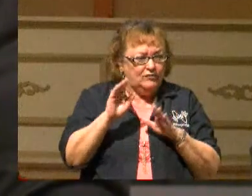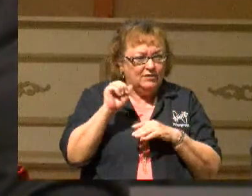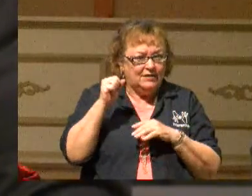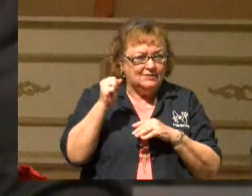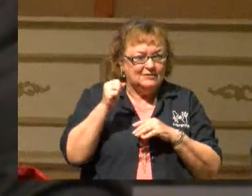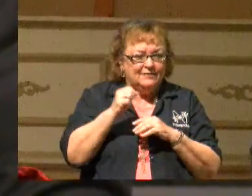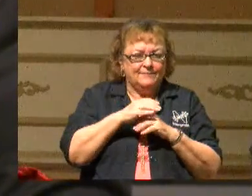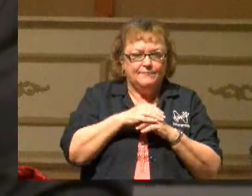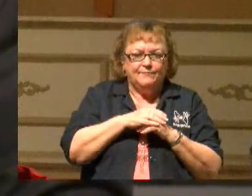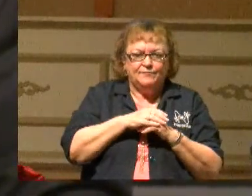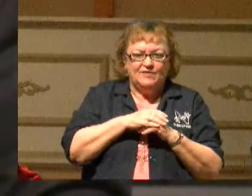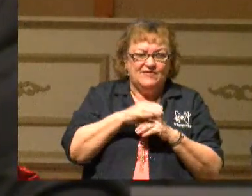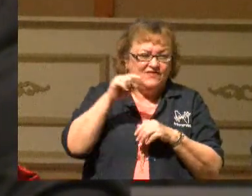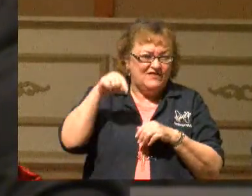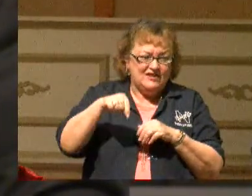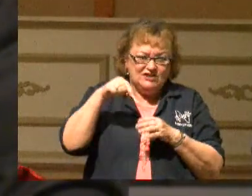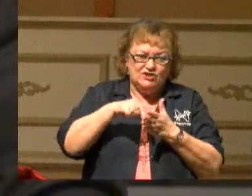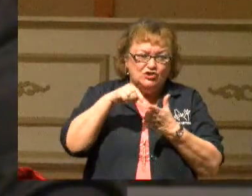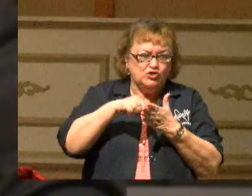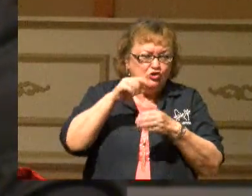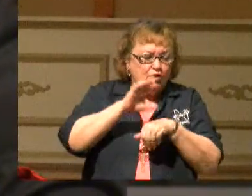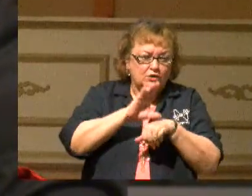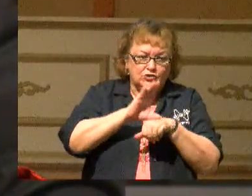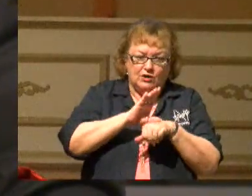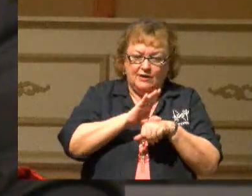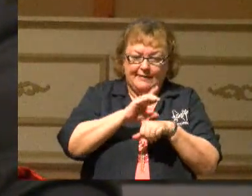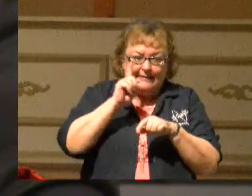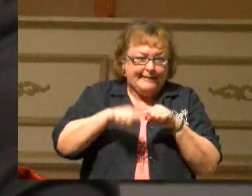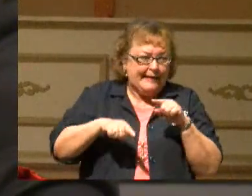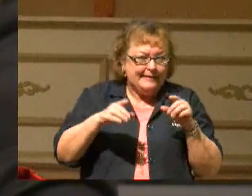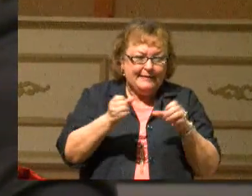This church cannot get you to heaven, but we can point you to one who can.